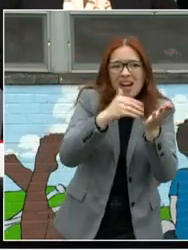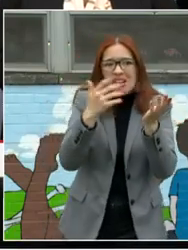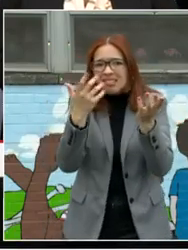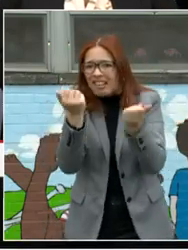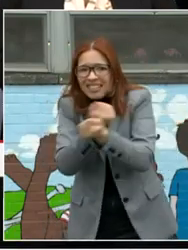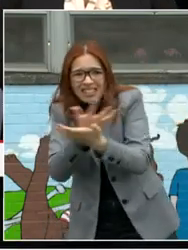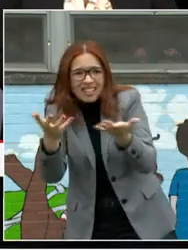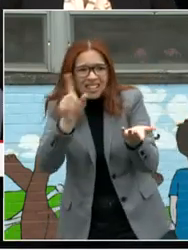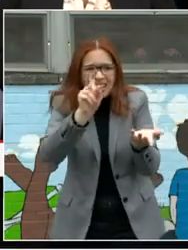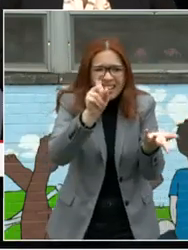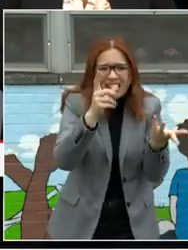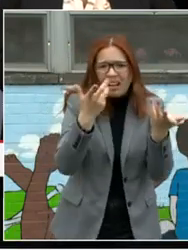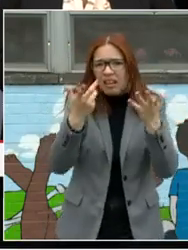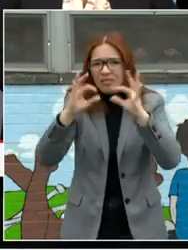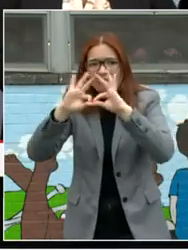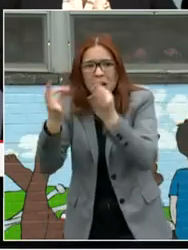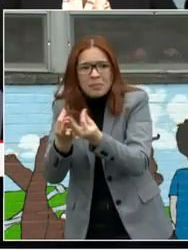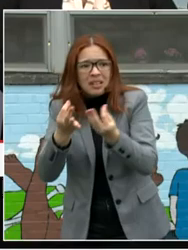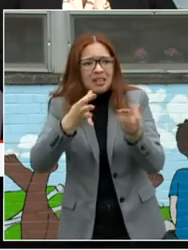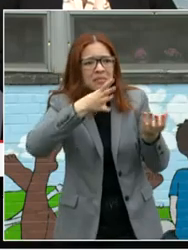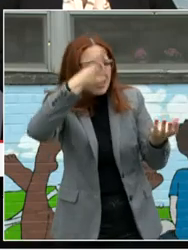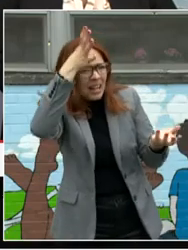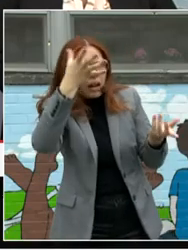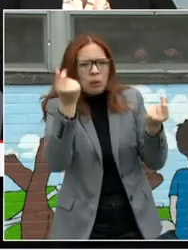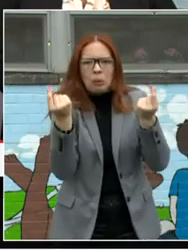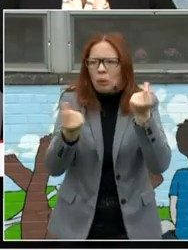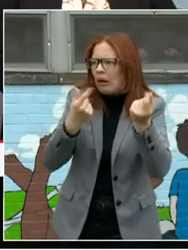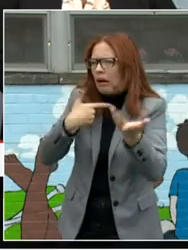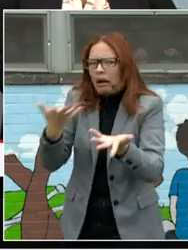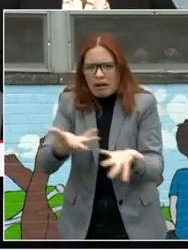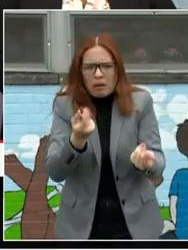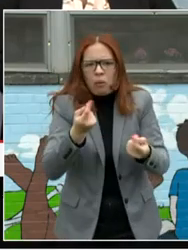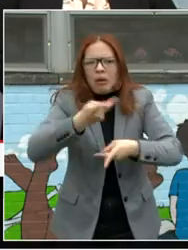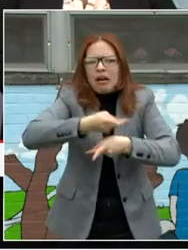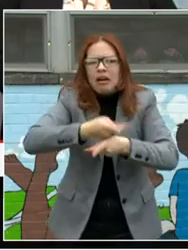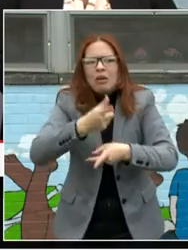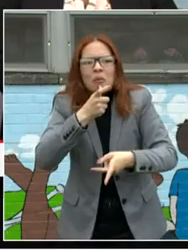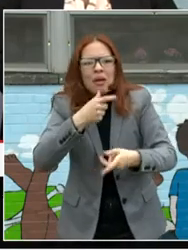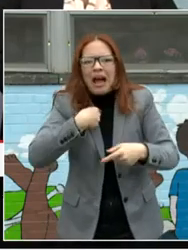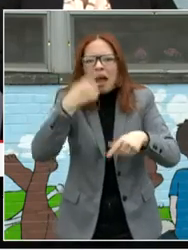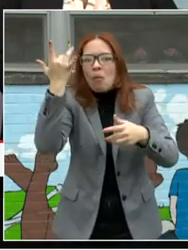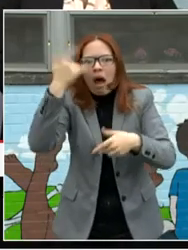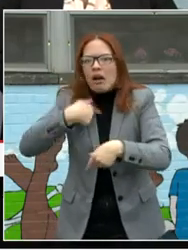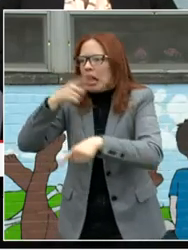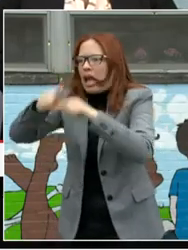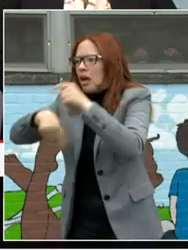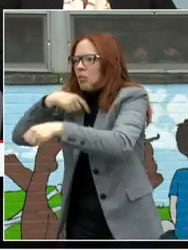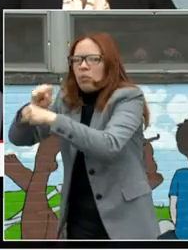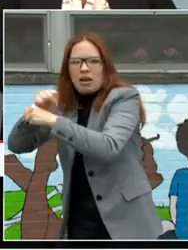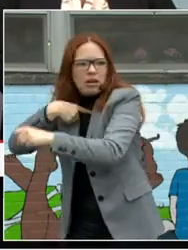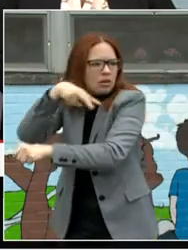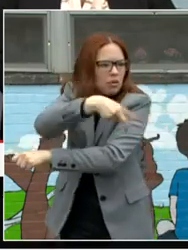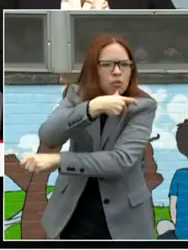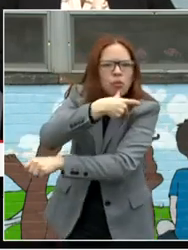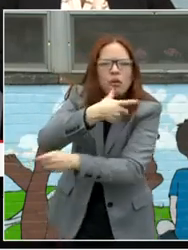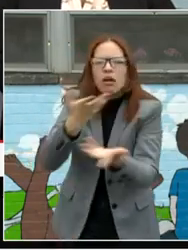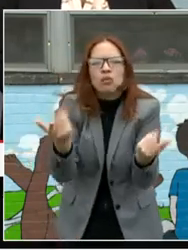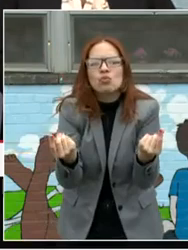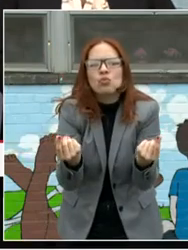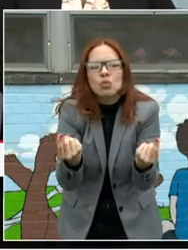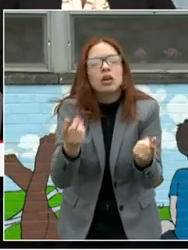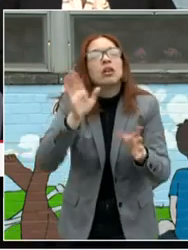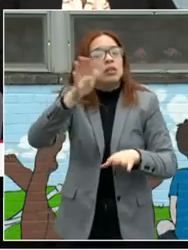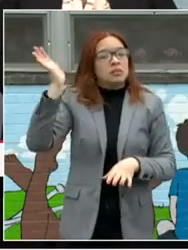no families and parents being able to do their jobs. So at the start of the